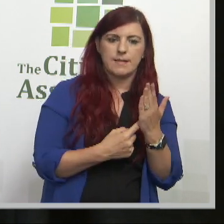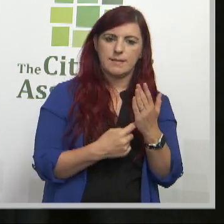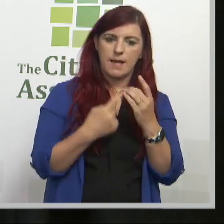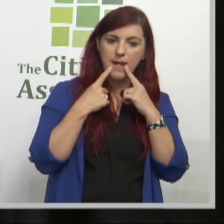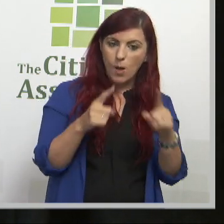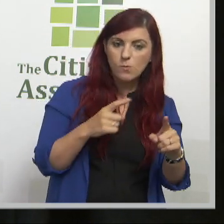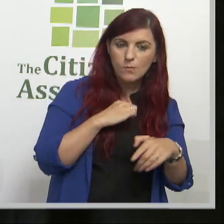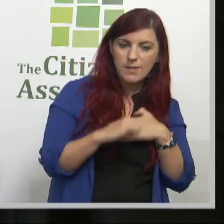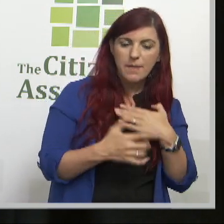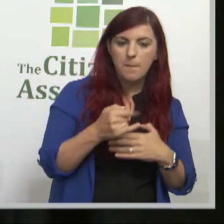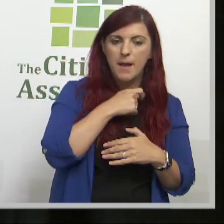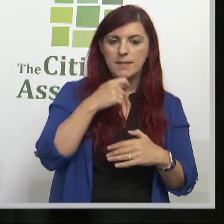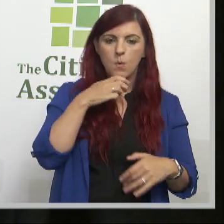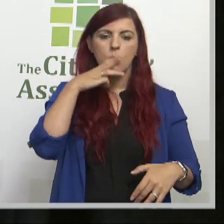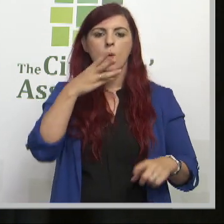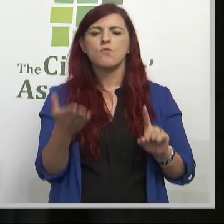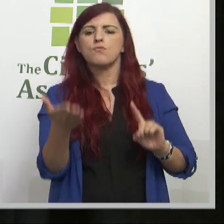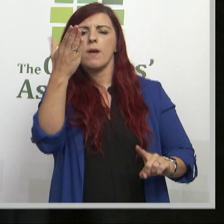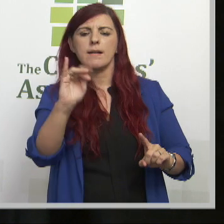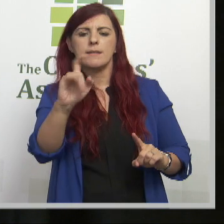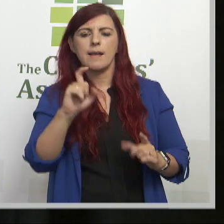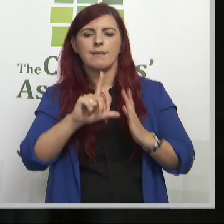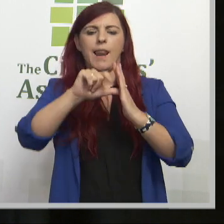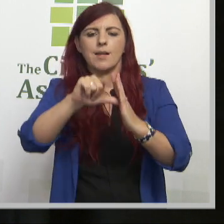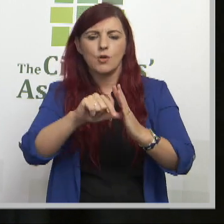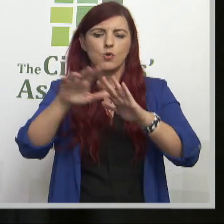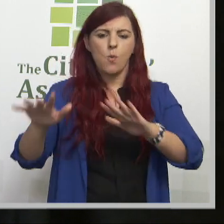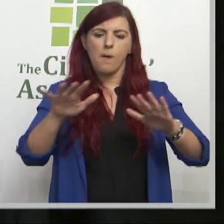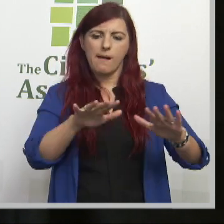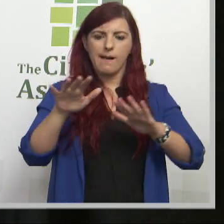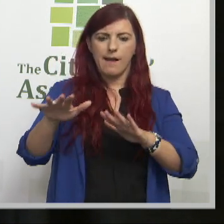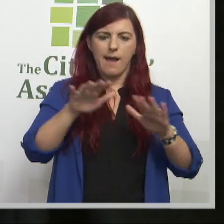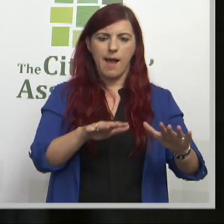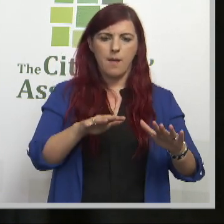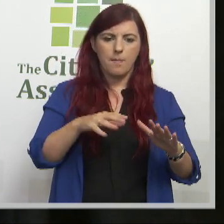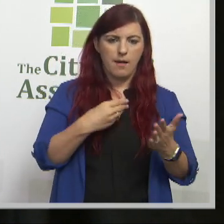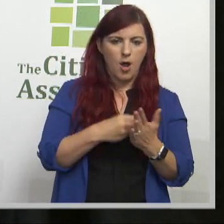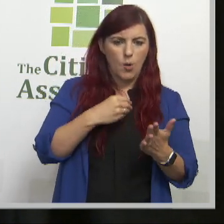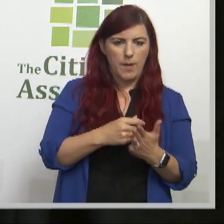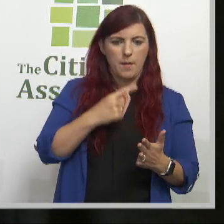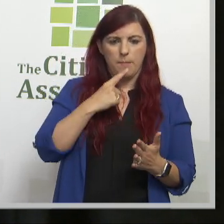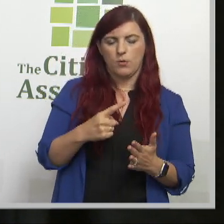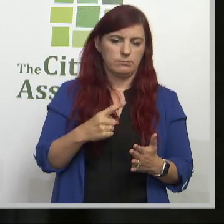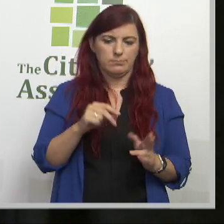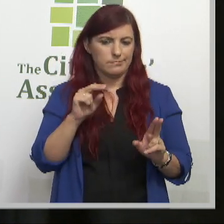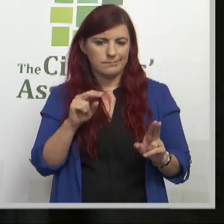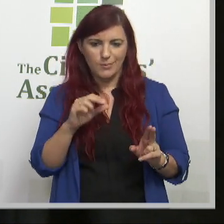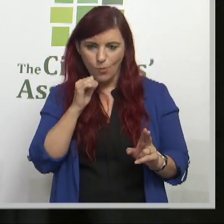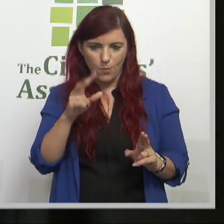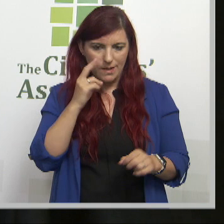might say, we'll raise taxes later on to cool the economy, to pull out that stimulus again, but in practice, it's very unlikely you're going to see